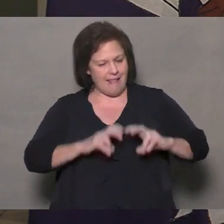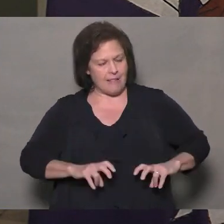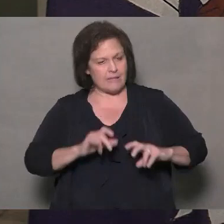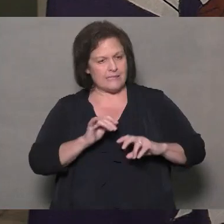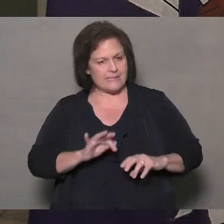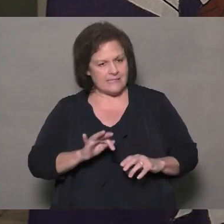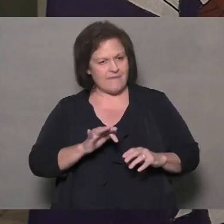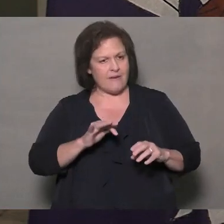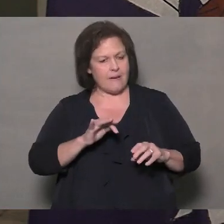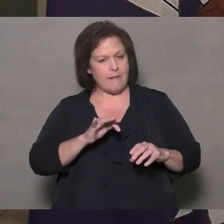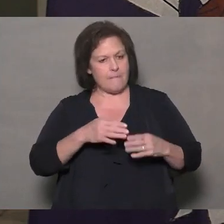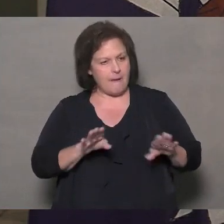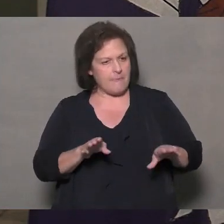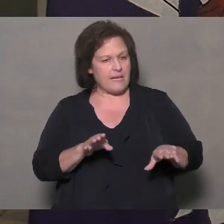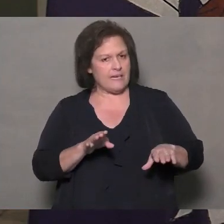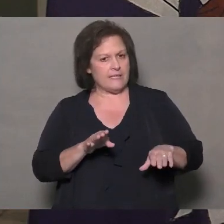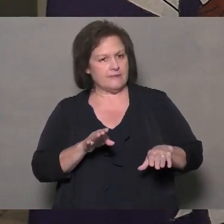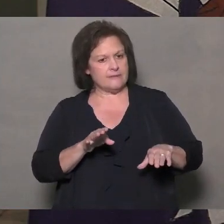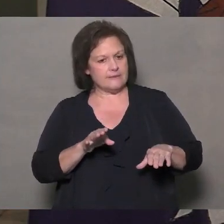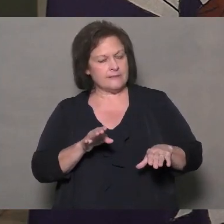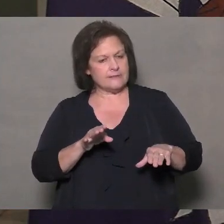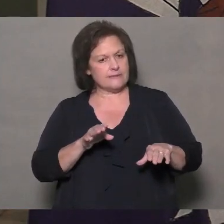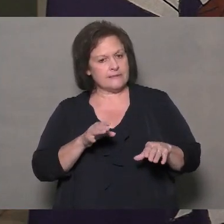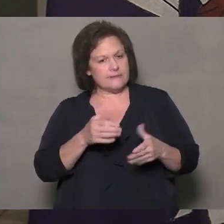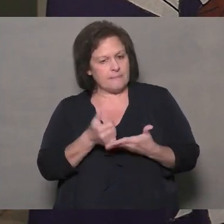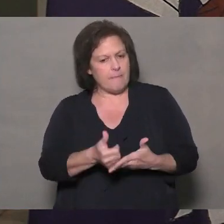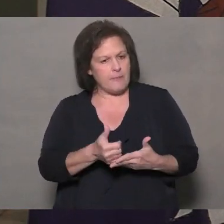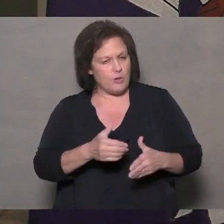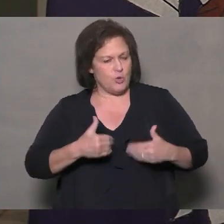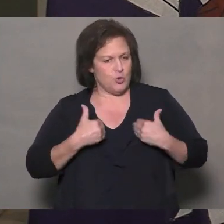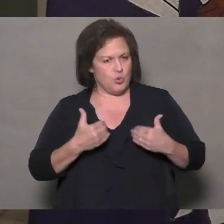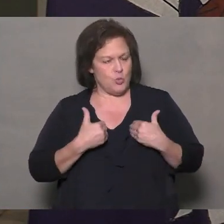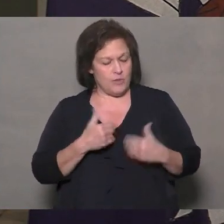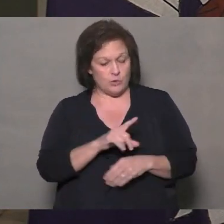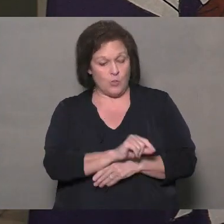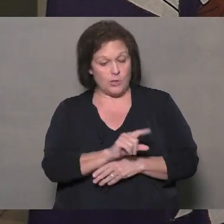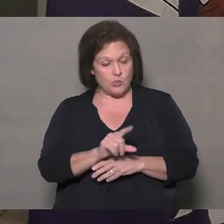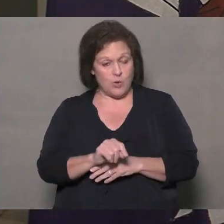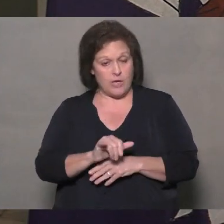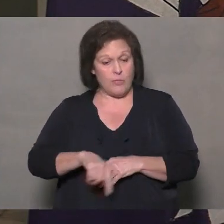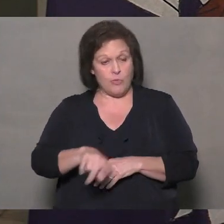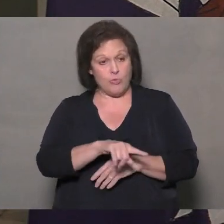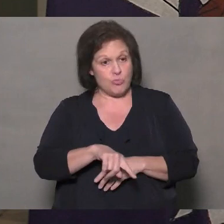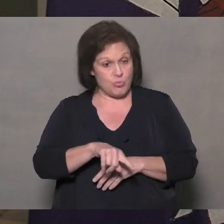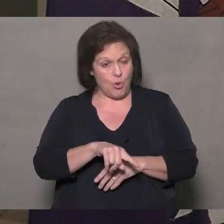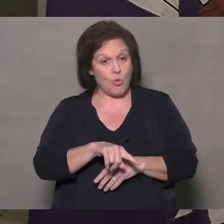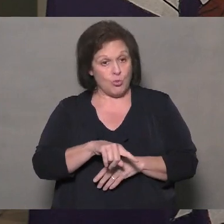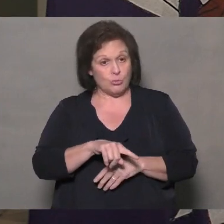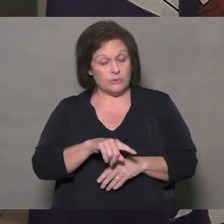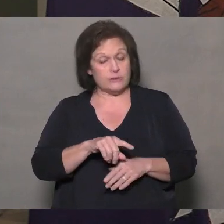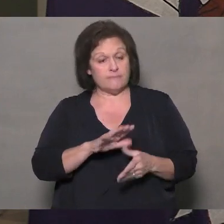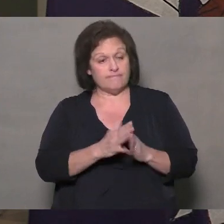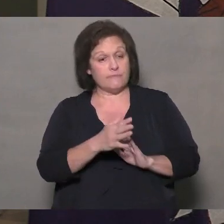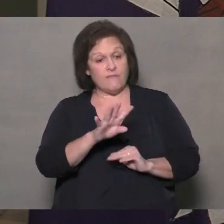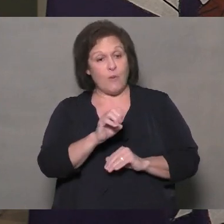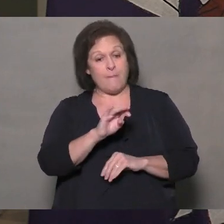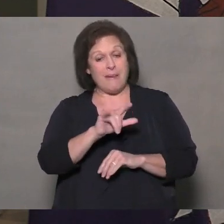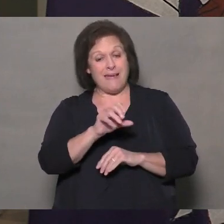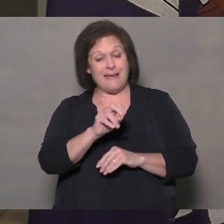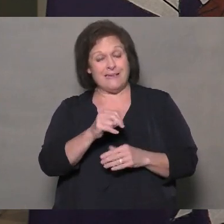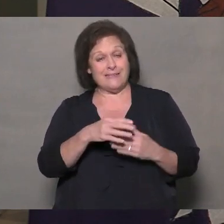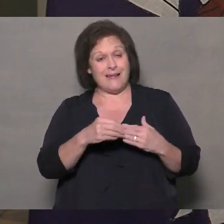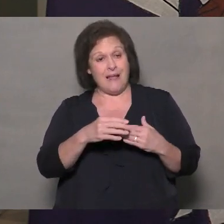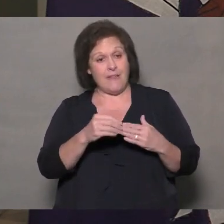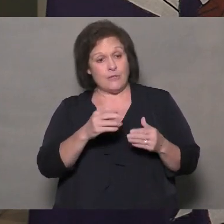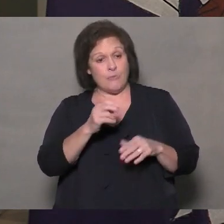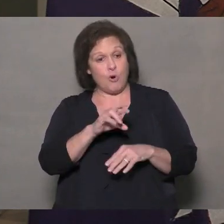public investments in our youth. In 2020 alone, those investments total $40 million, with a